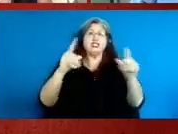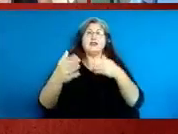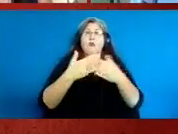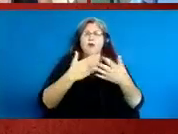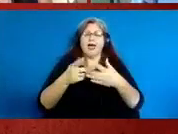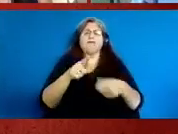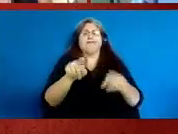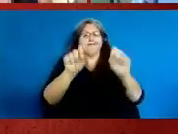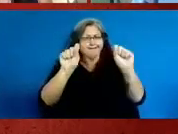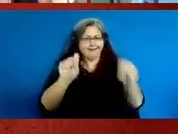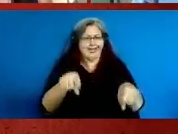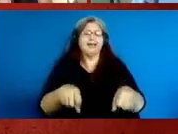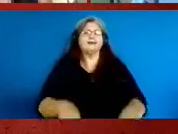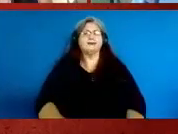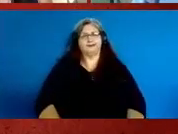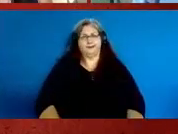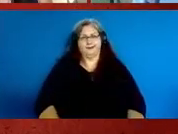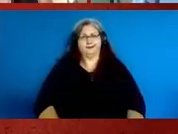achieve.